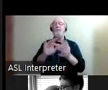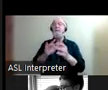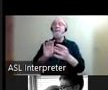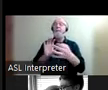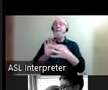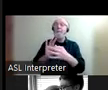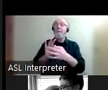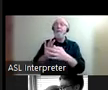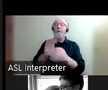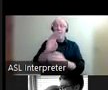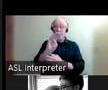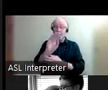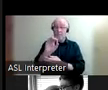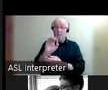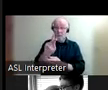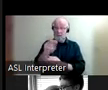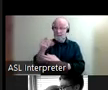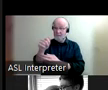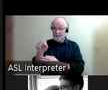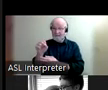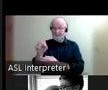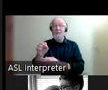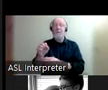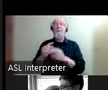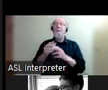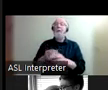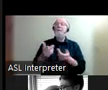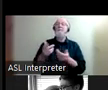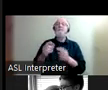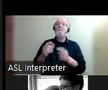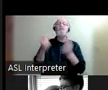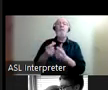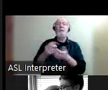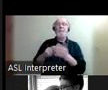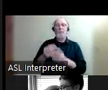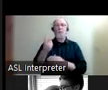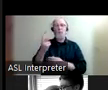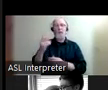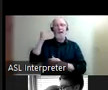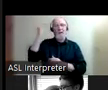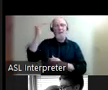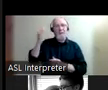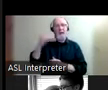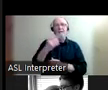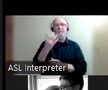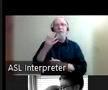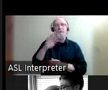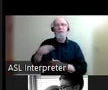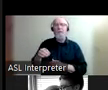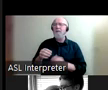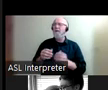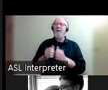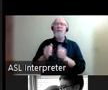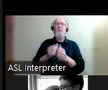get a group pass that's usually good for 2 adults and up to 4 children. So talk about shared experiences. You can like go with your